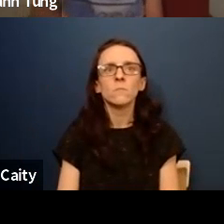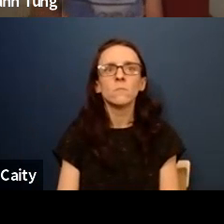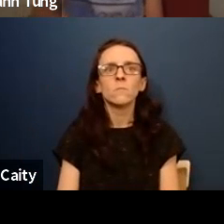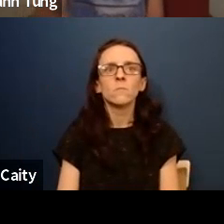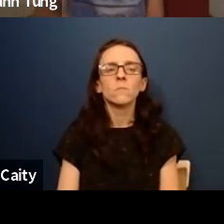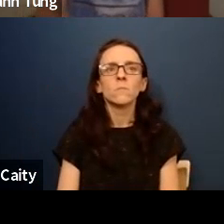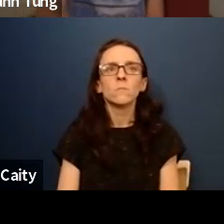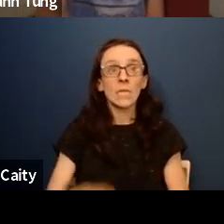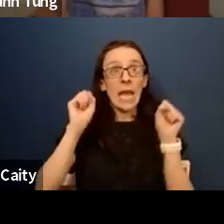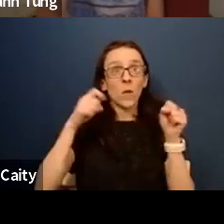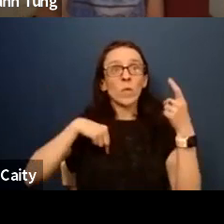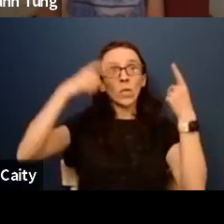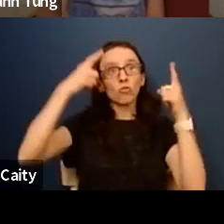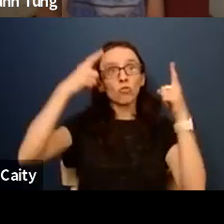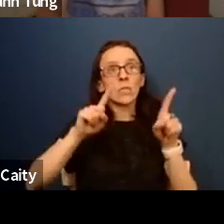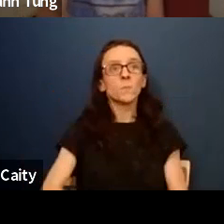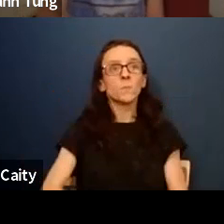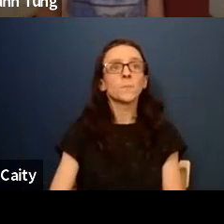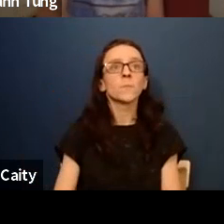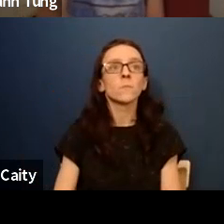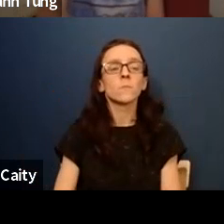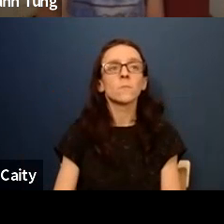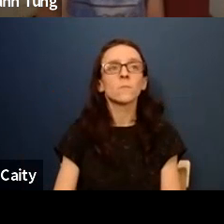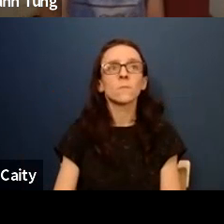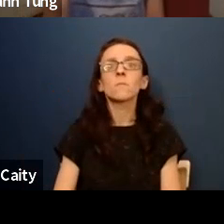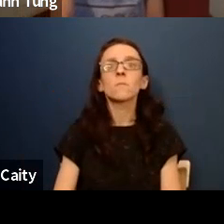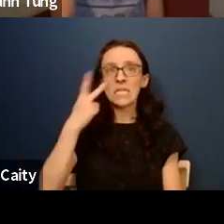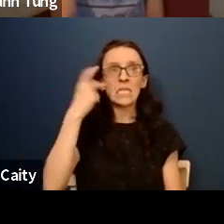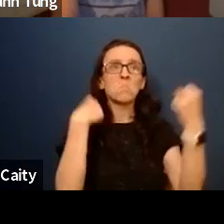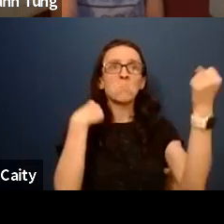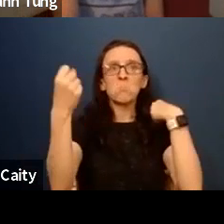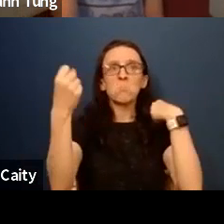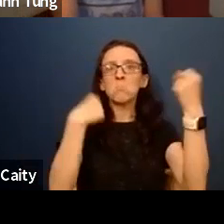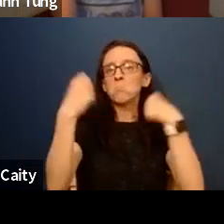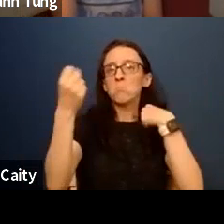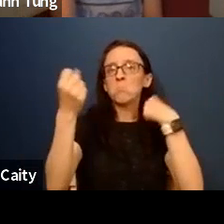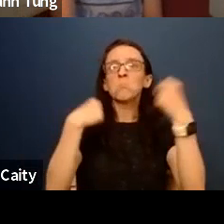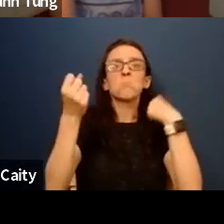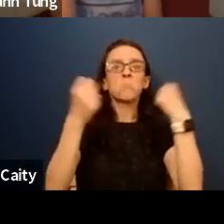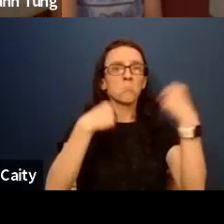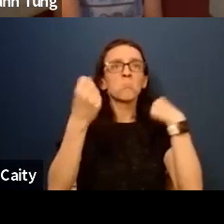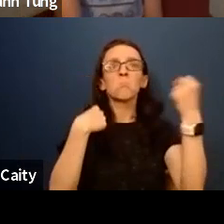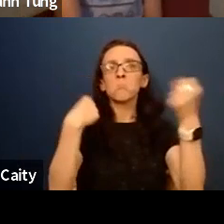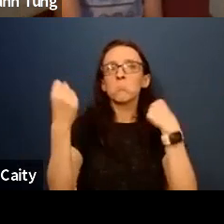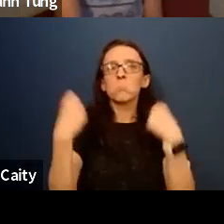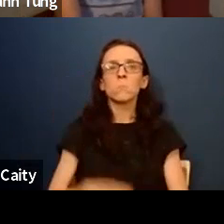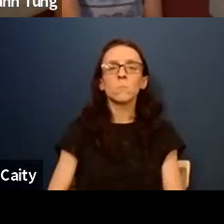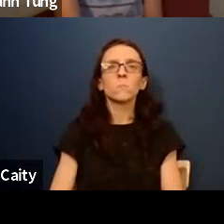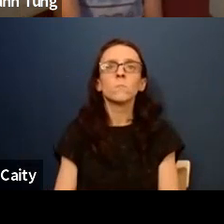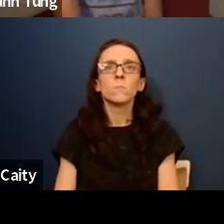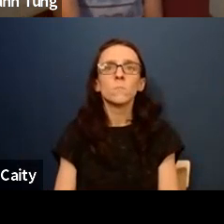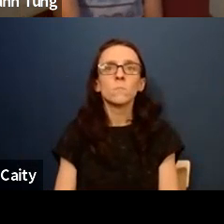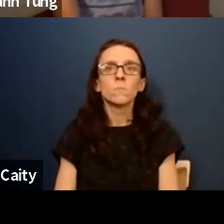Can we agree to that? I see heads nodding. See heads nodding up and down as in yes.